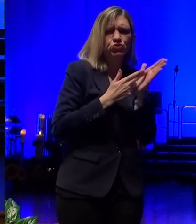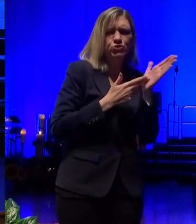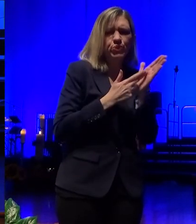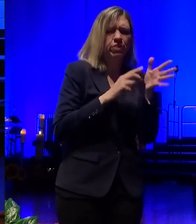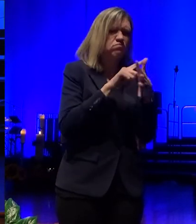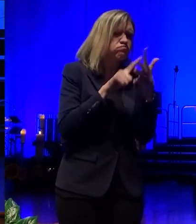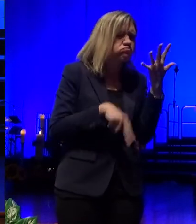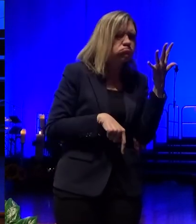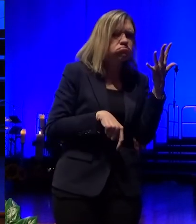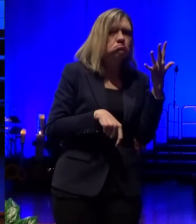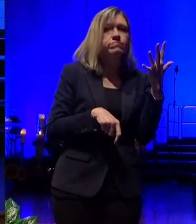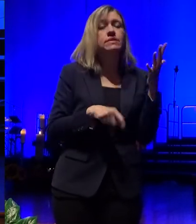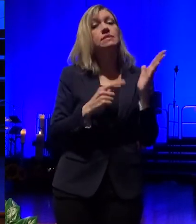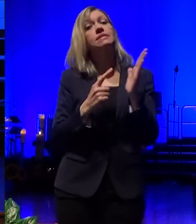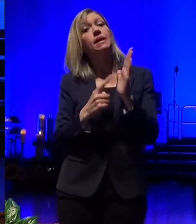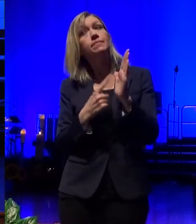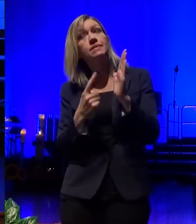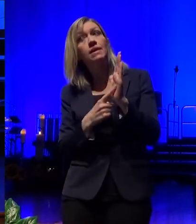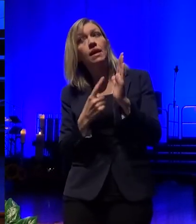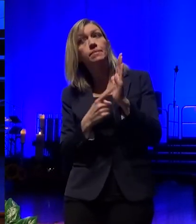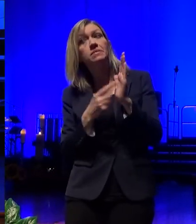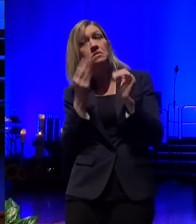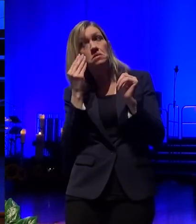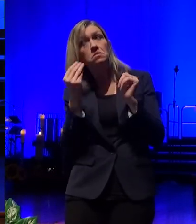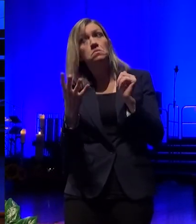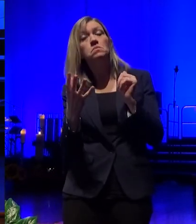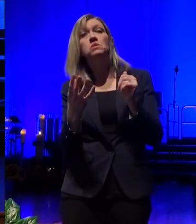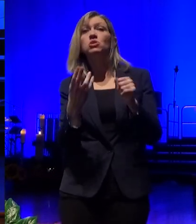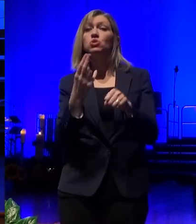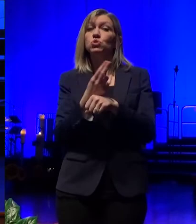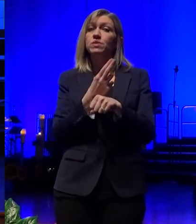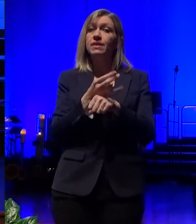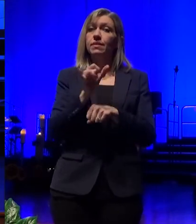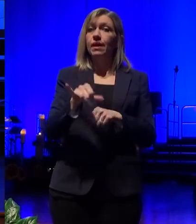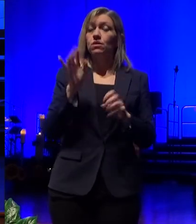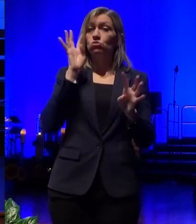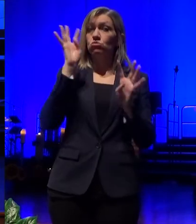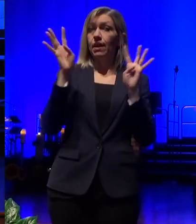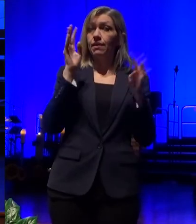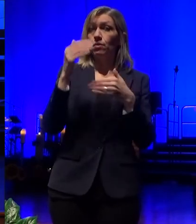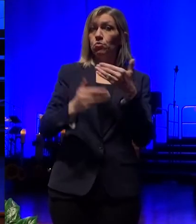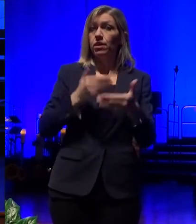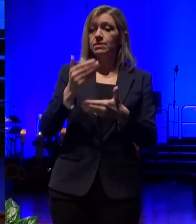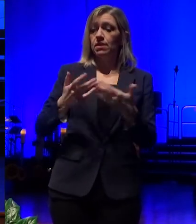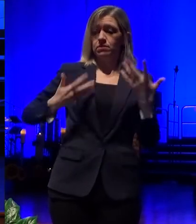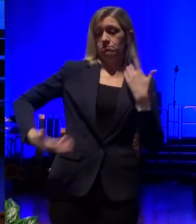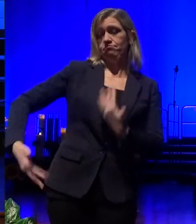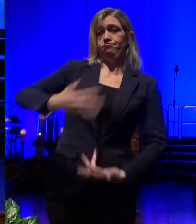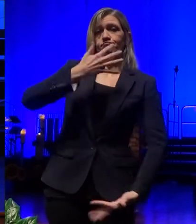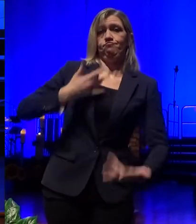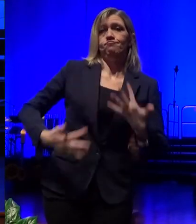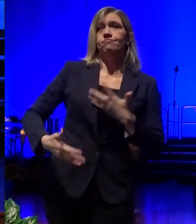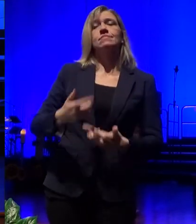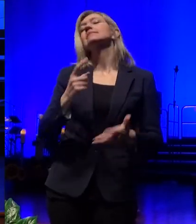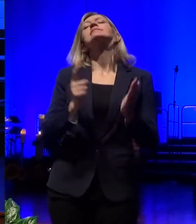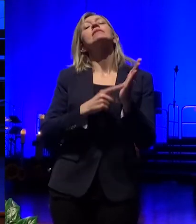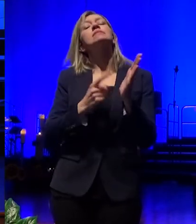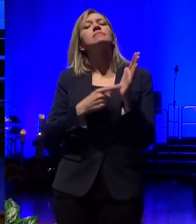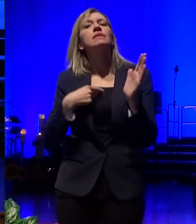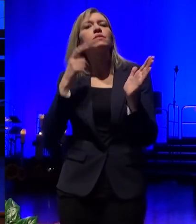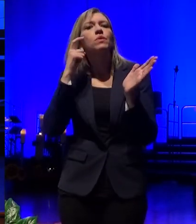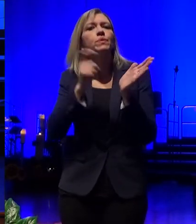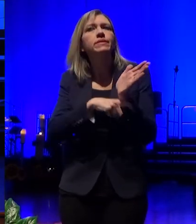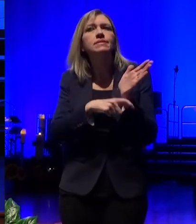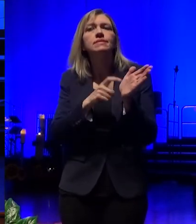I believe this is true. And sometimes in utilizing that creative process that's flowing through us, what